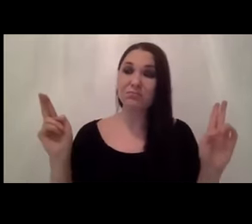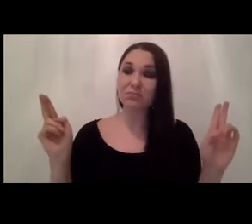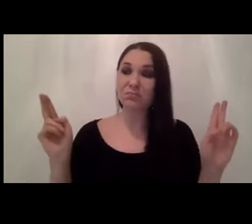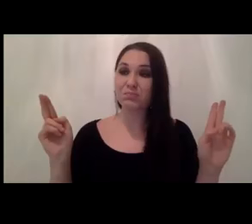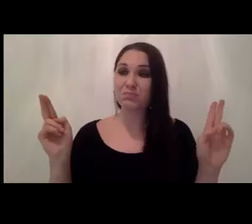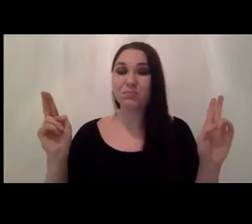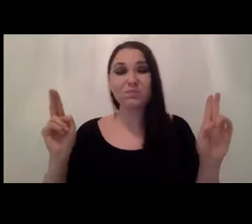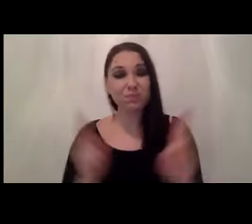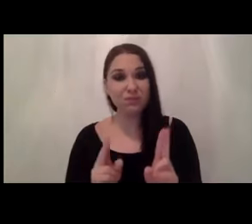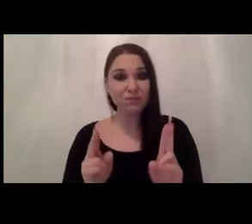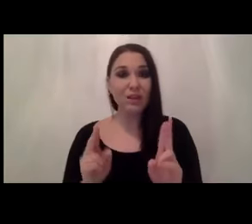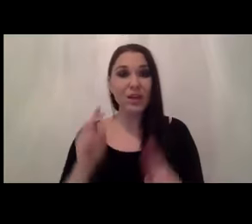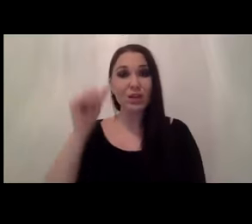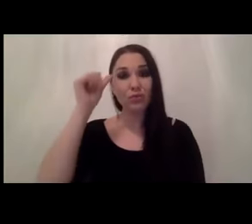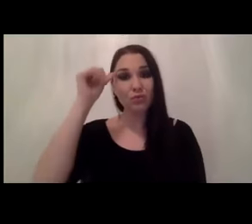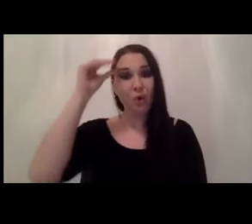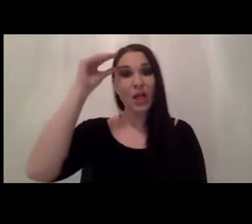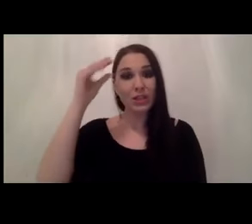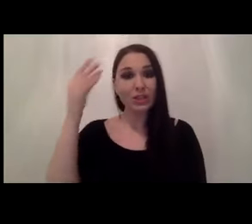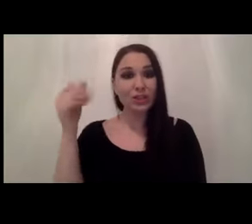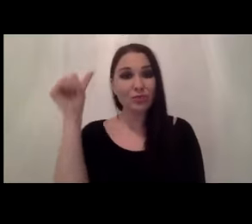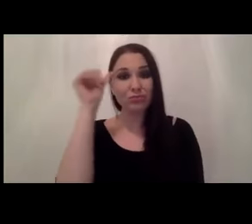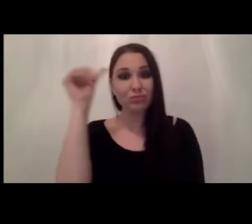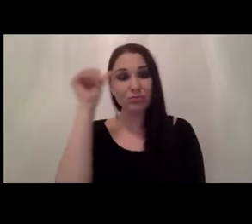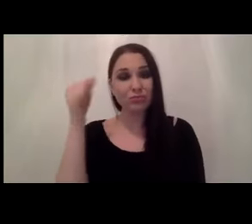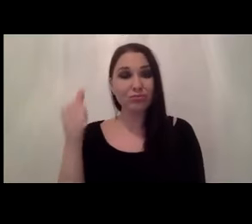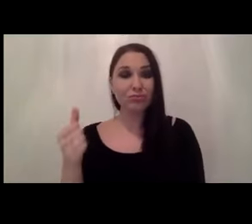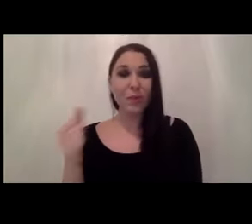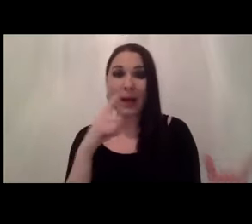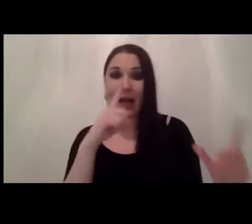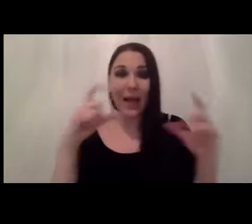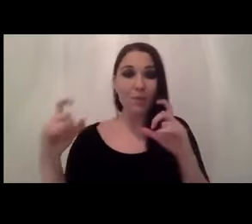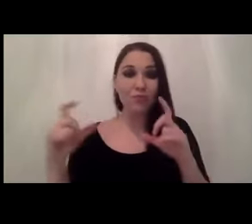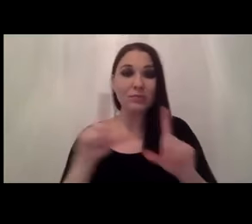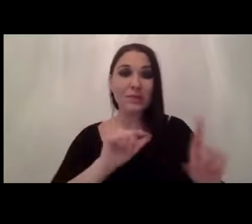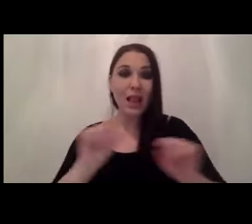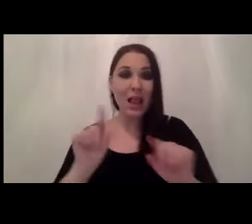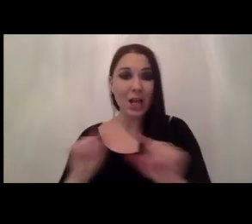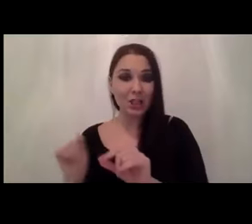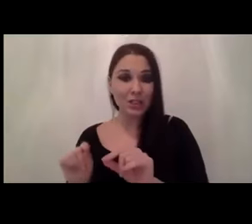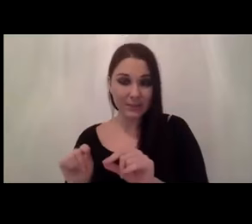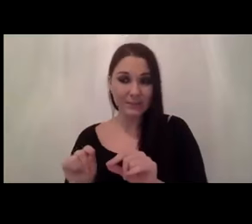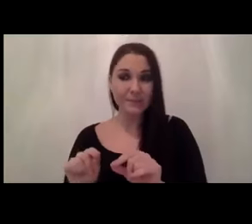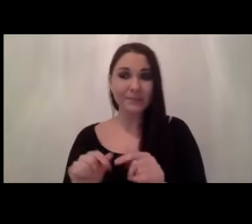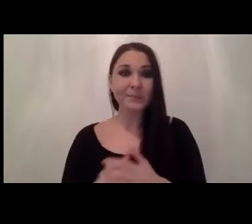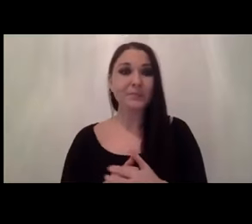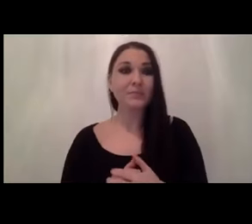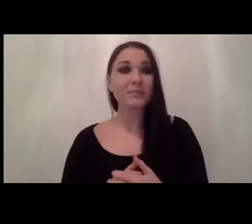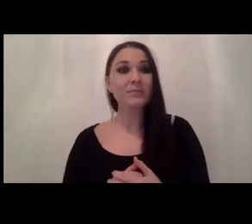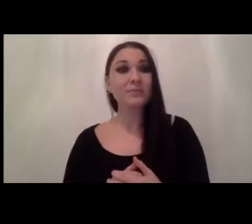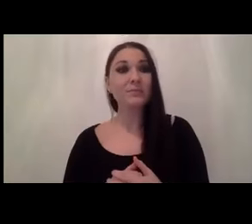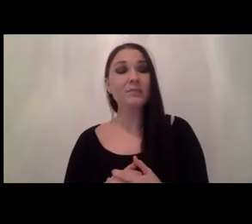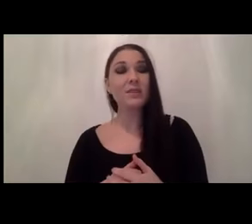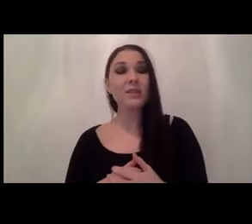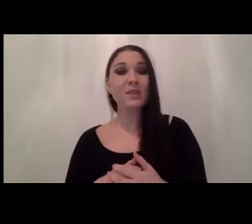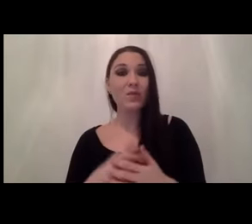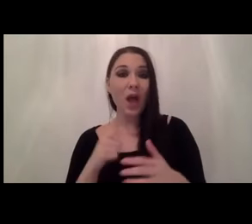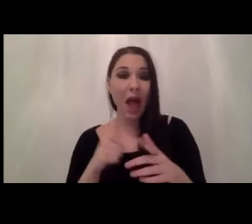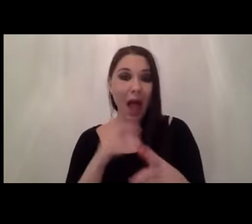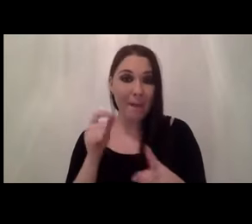of knowledge about camera selection, hardware selection for applications